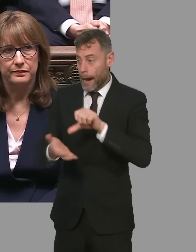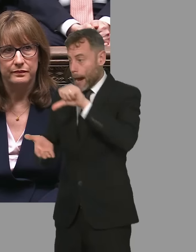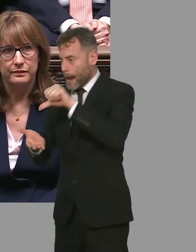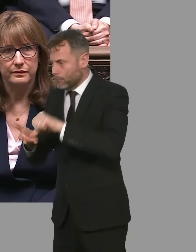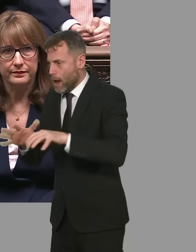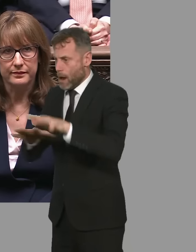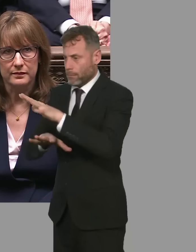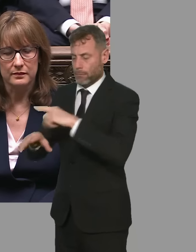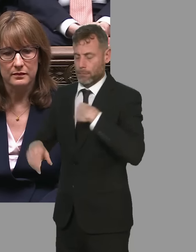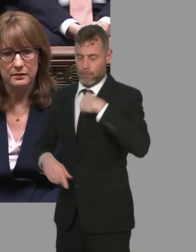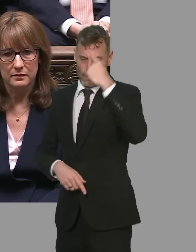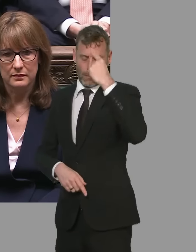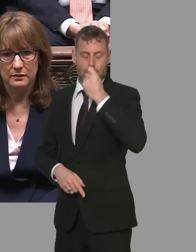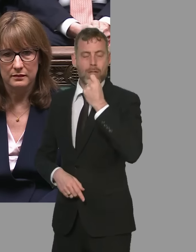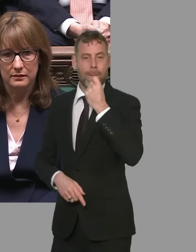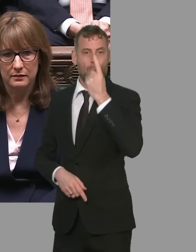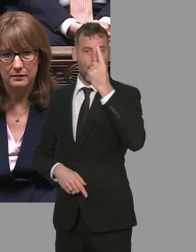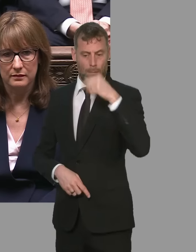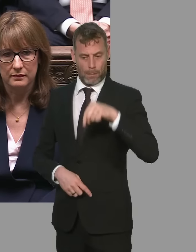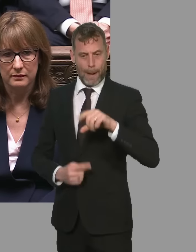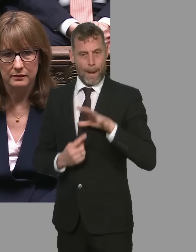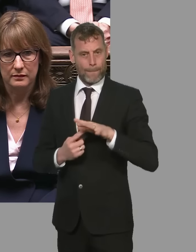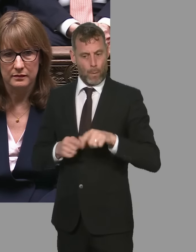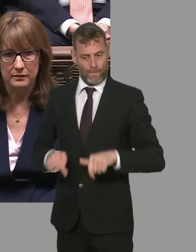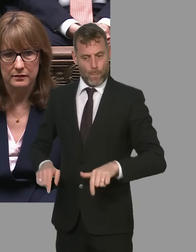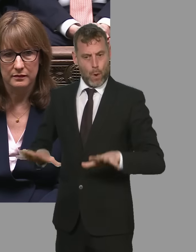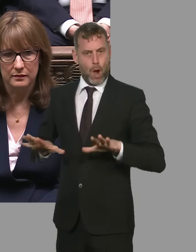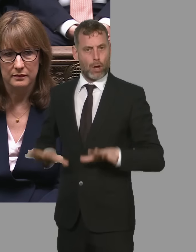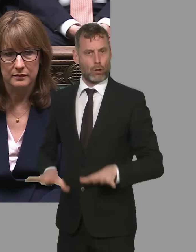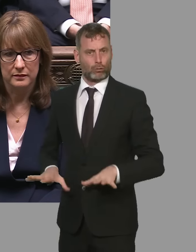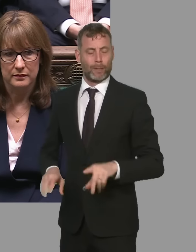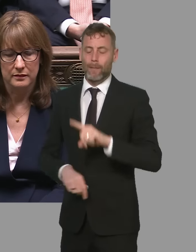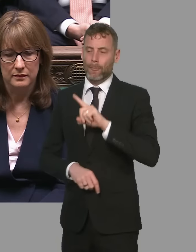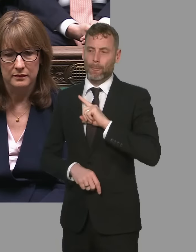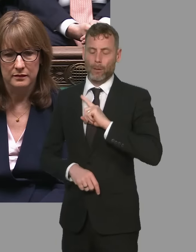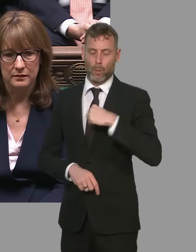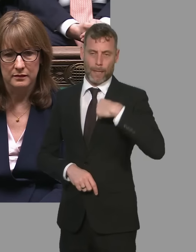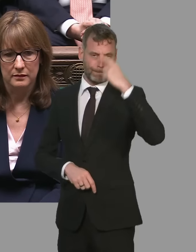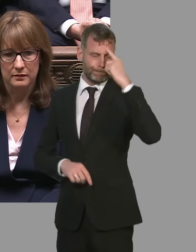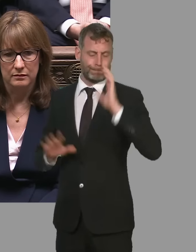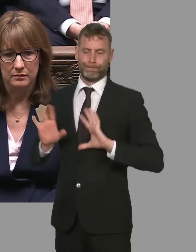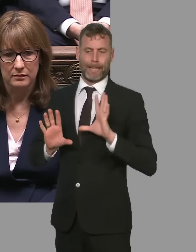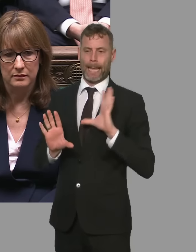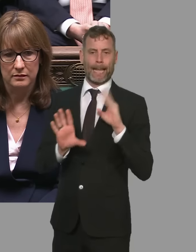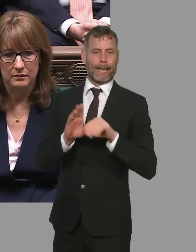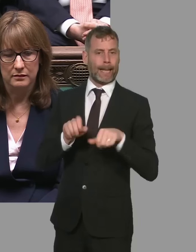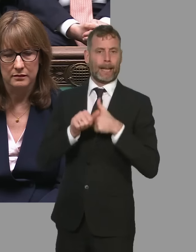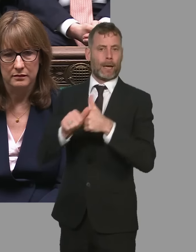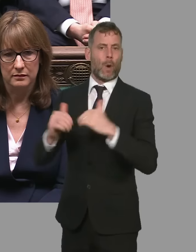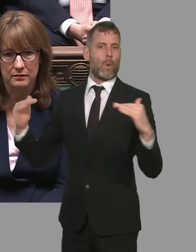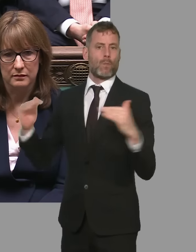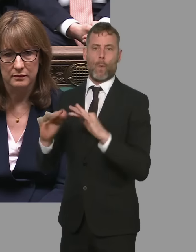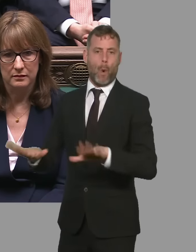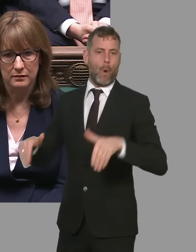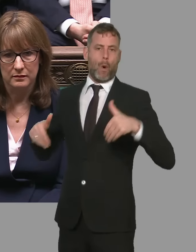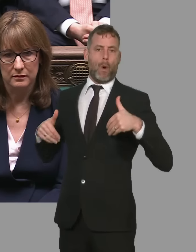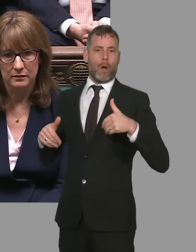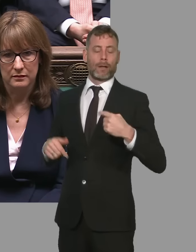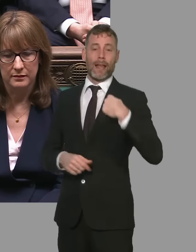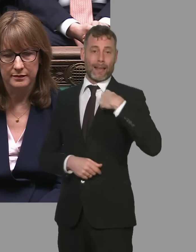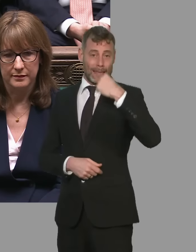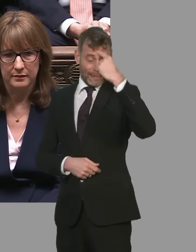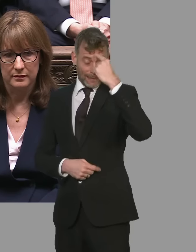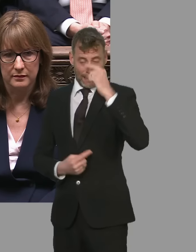not get dragged into the war, unlike the Leader of the Opposition, and I've decided we will act in collective self-defence of ourselves and our allies.